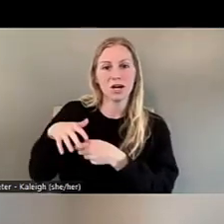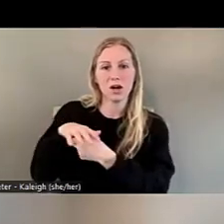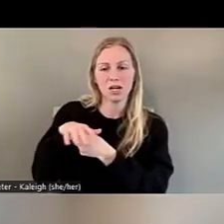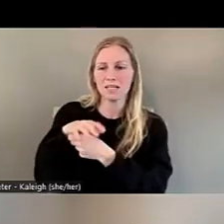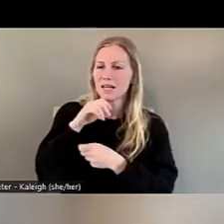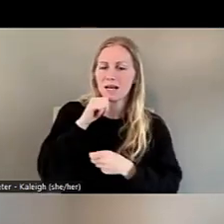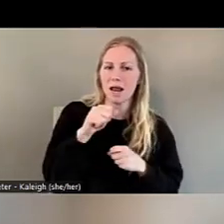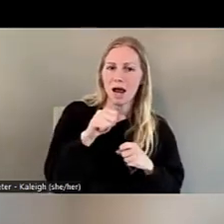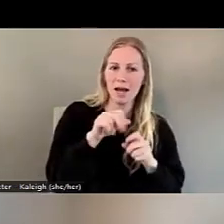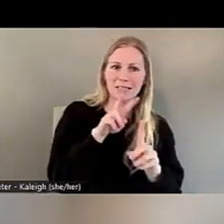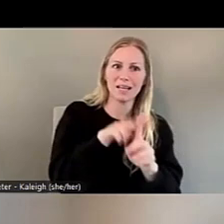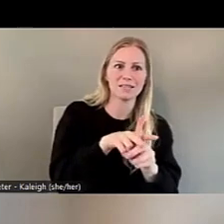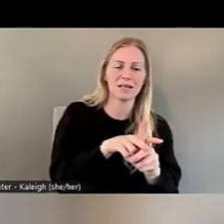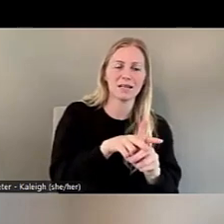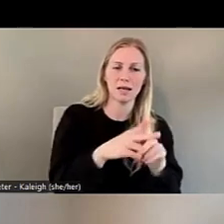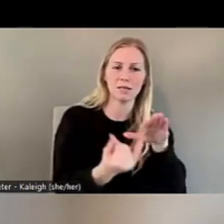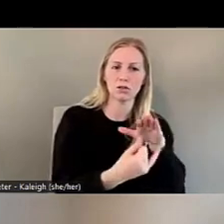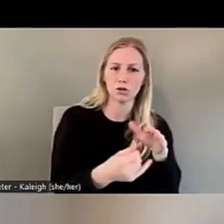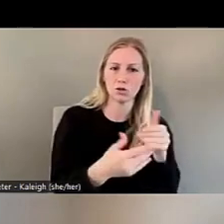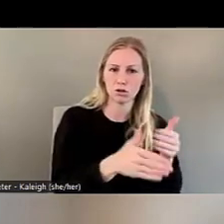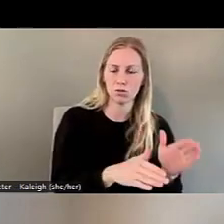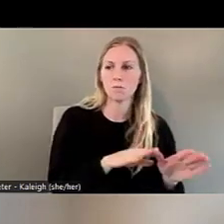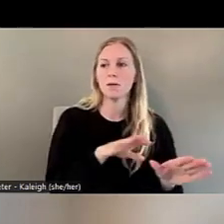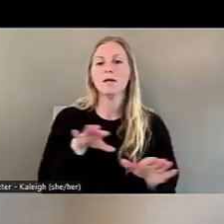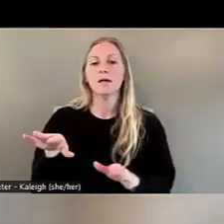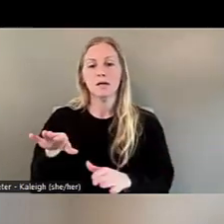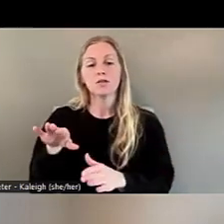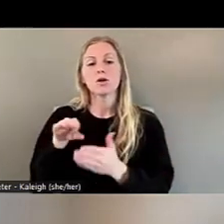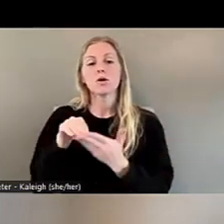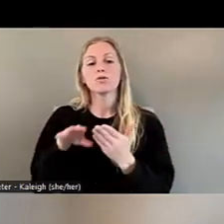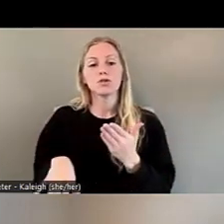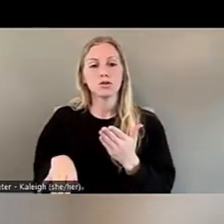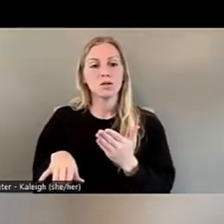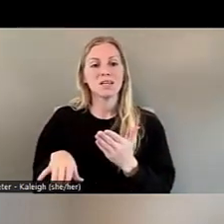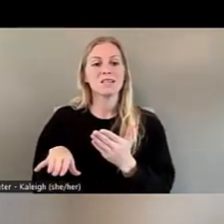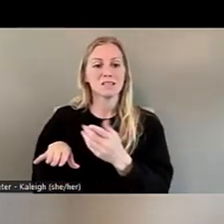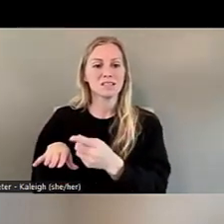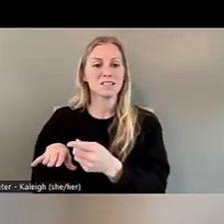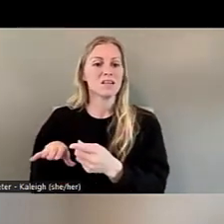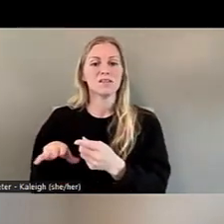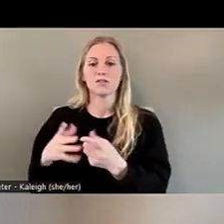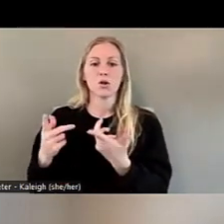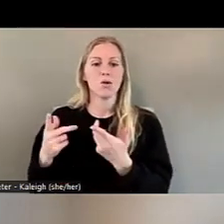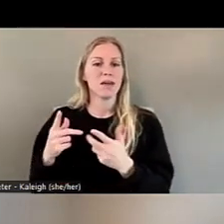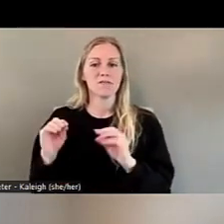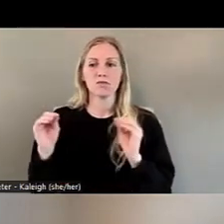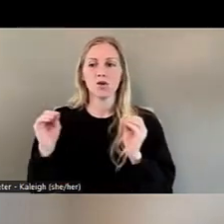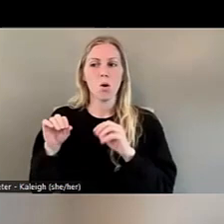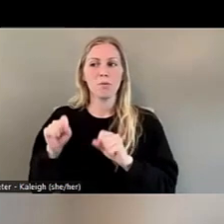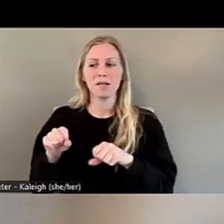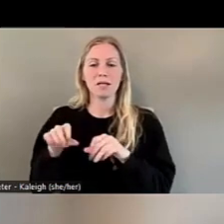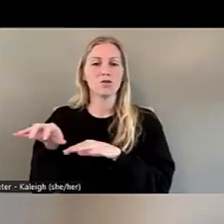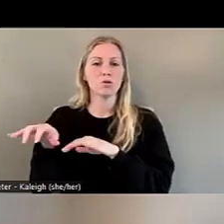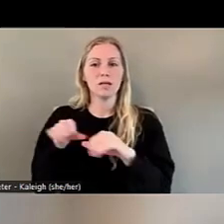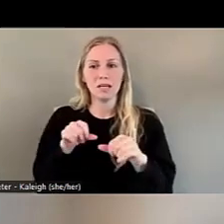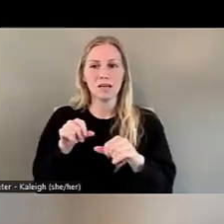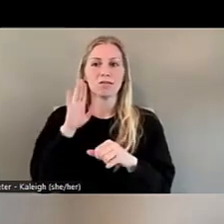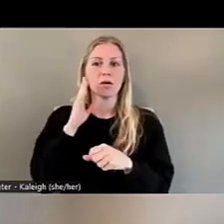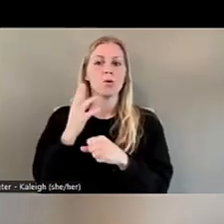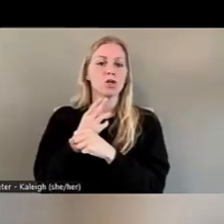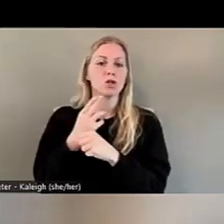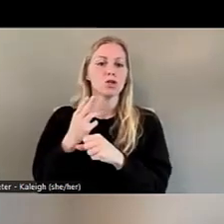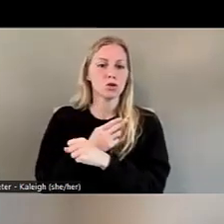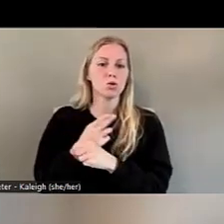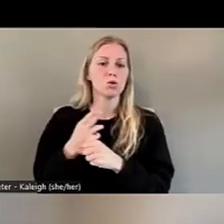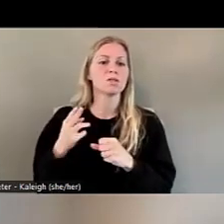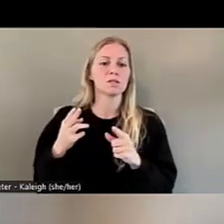seclusion room, school employees would block the student's ability to leave the space and use conditions like timers before allowing a